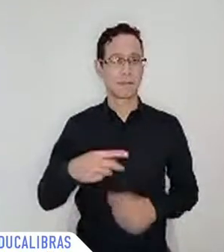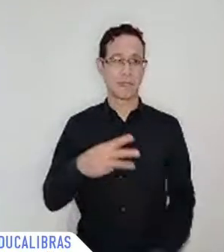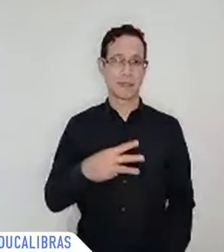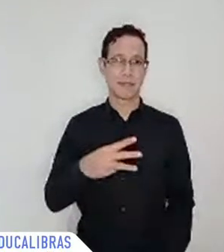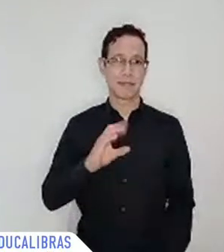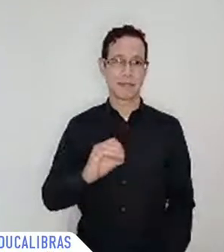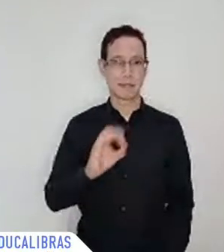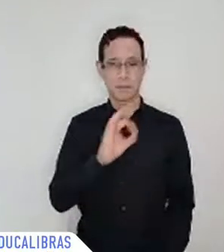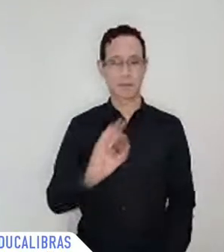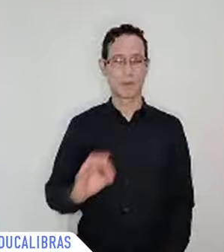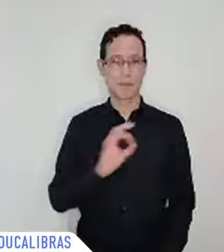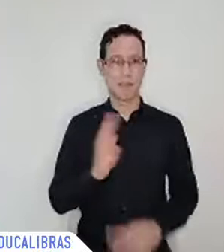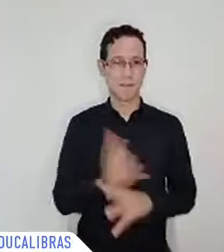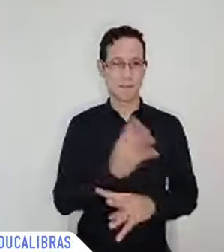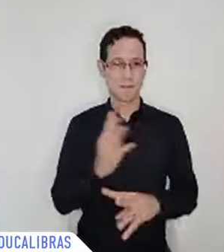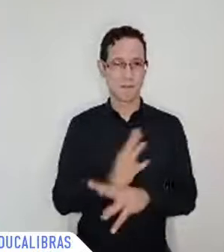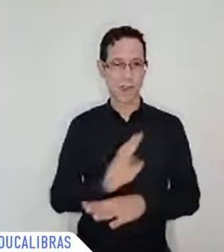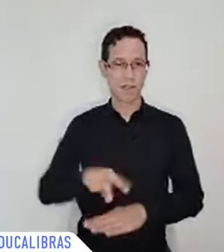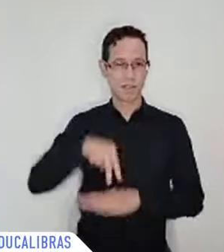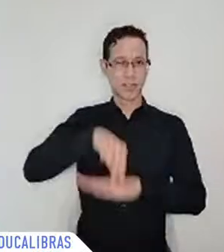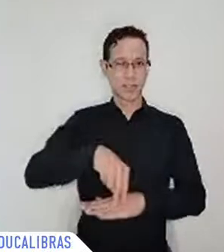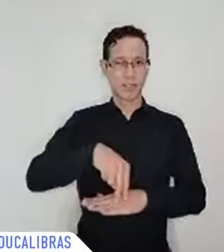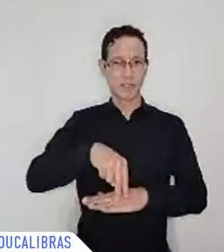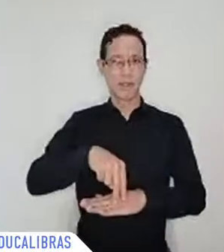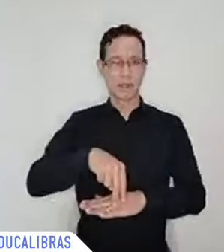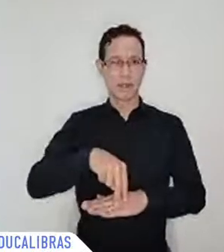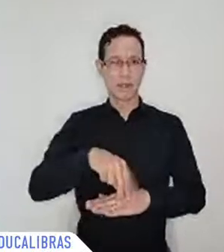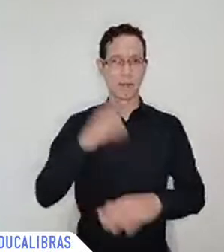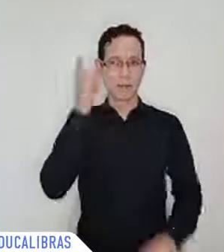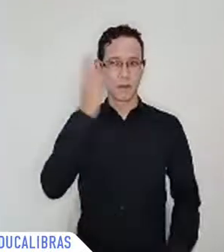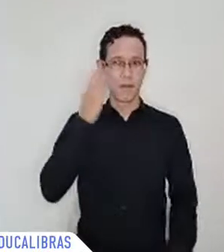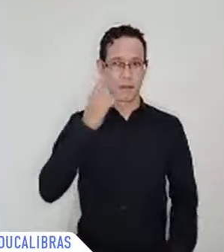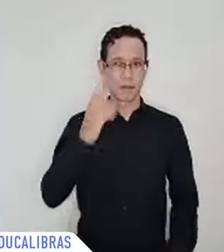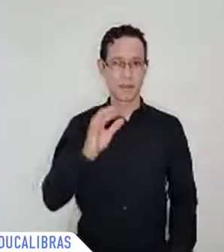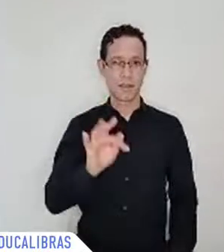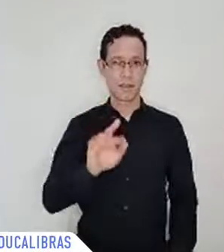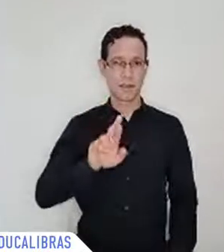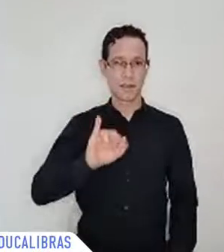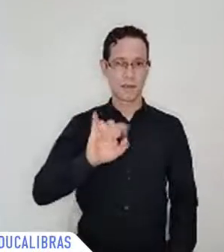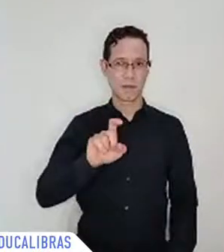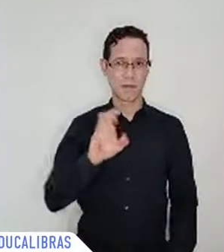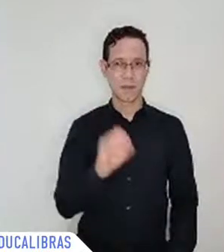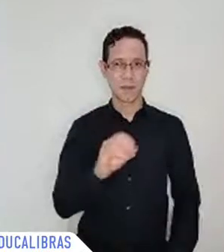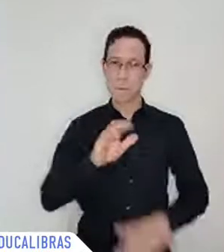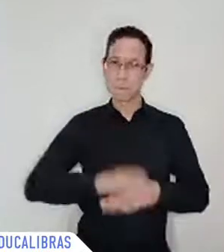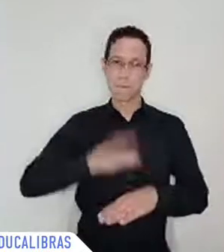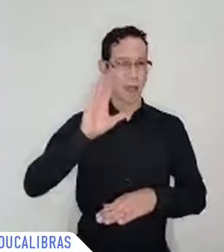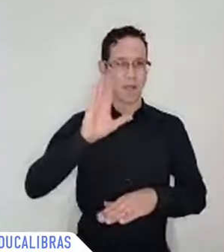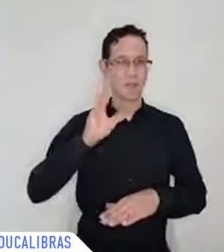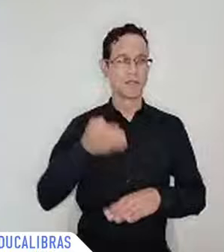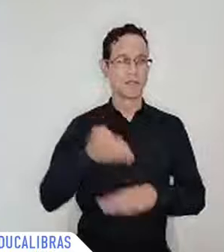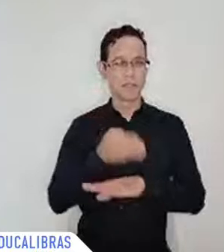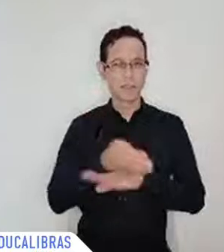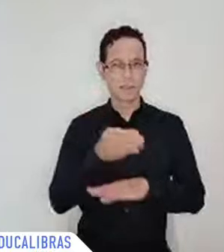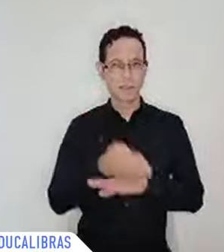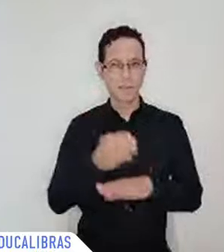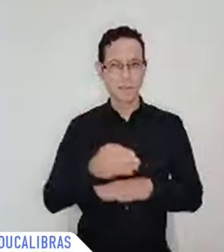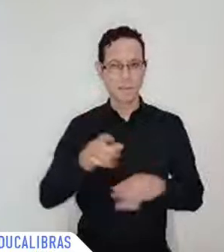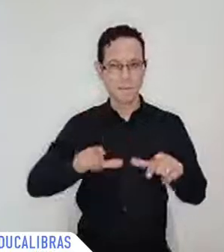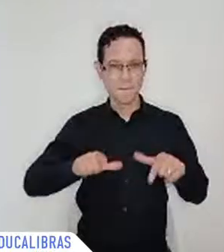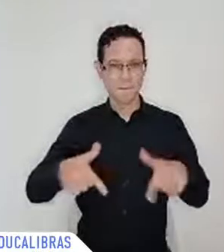to see that 30% of the resistance instances seem to be coming